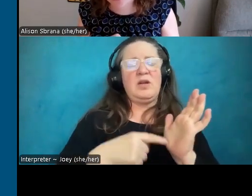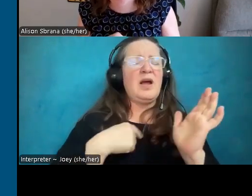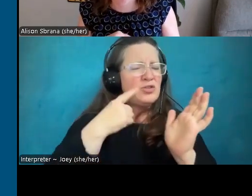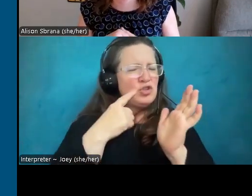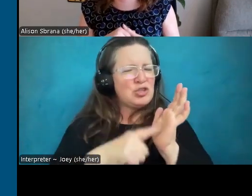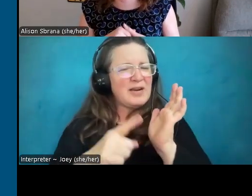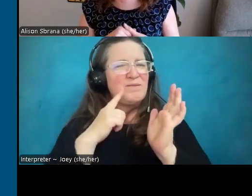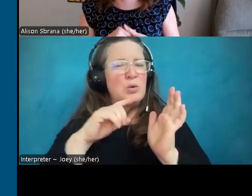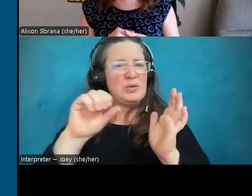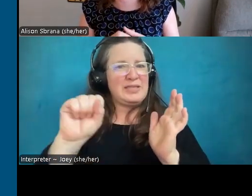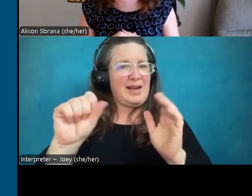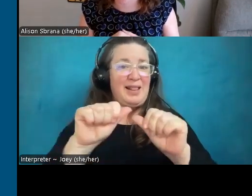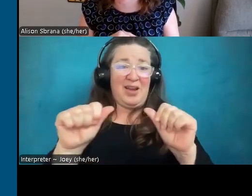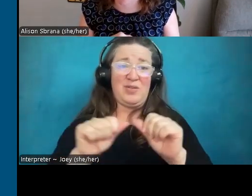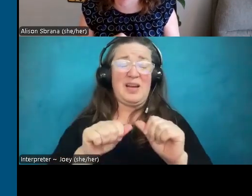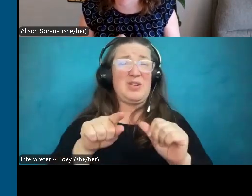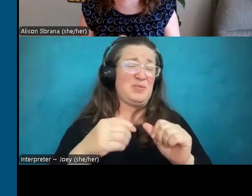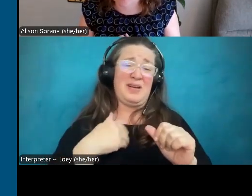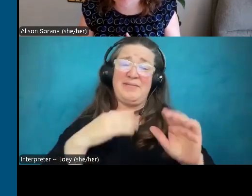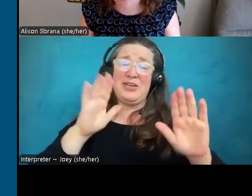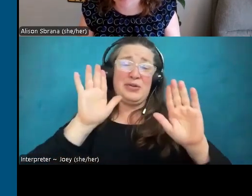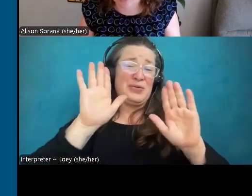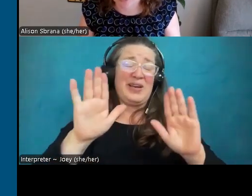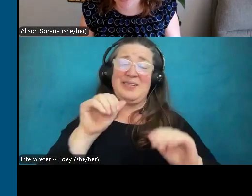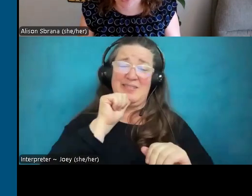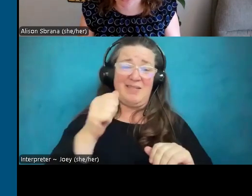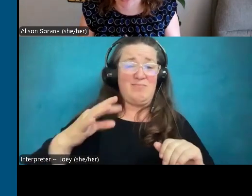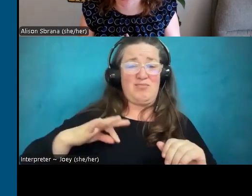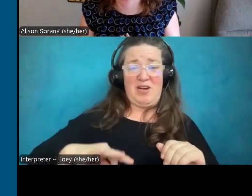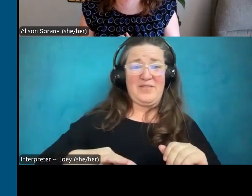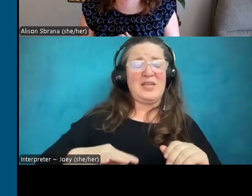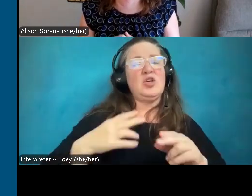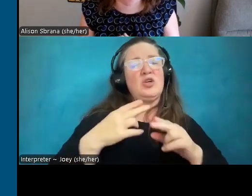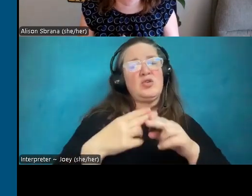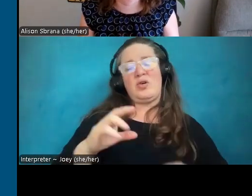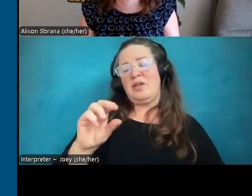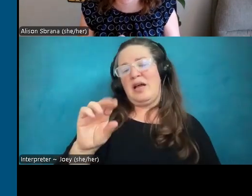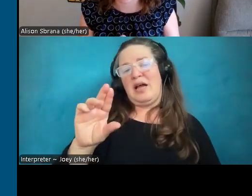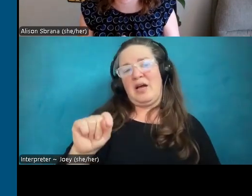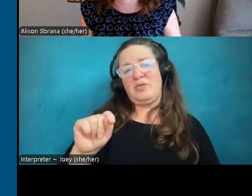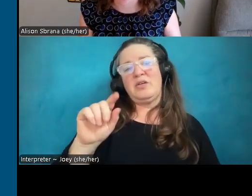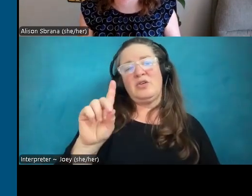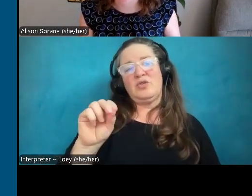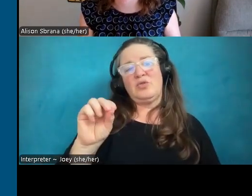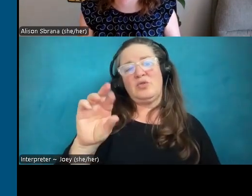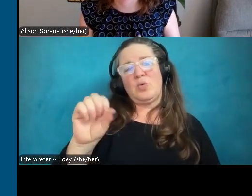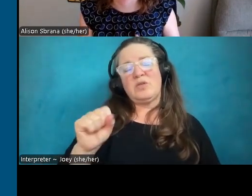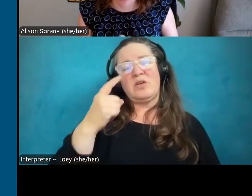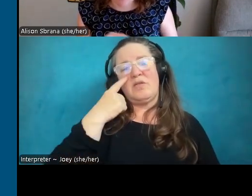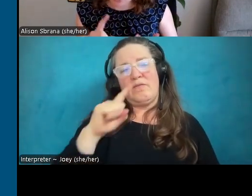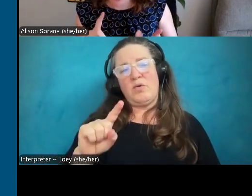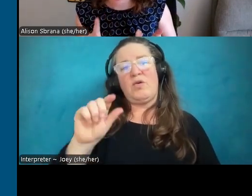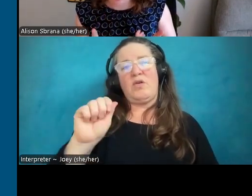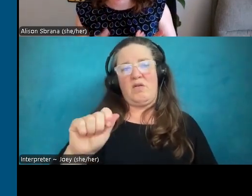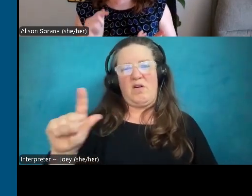area. You guys have a really great nonprofit that does this called Outdoors for All. They have all kinds of